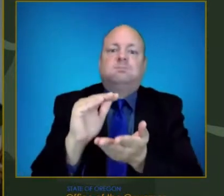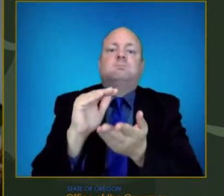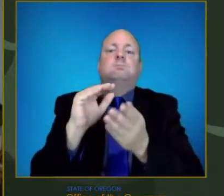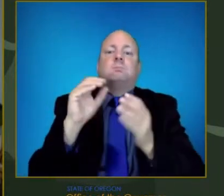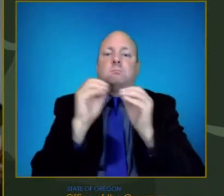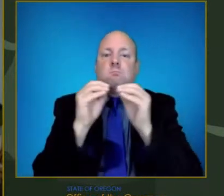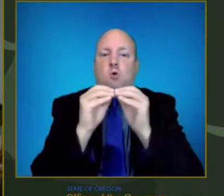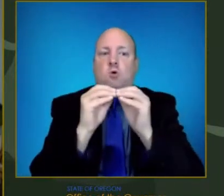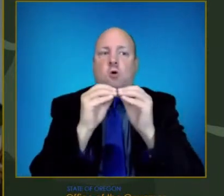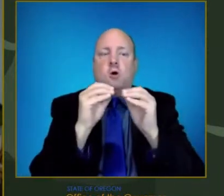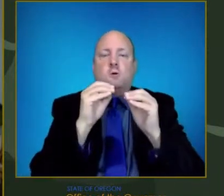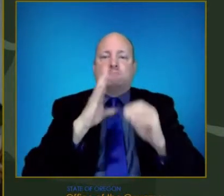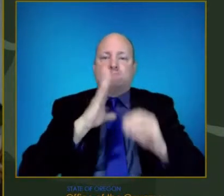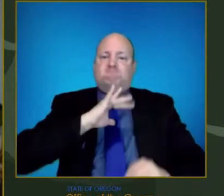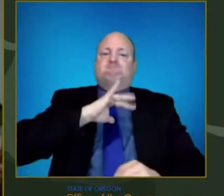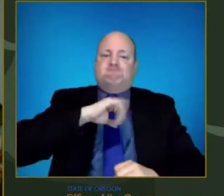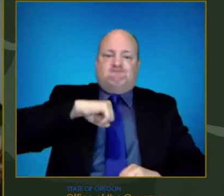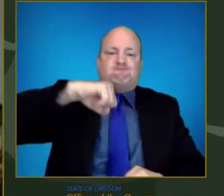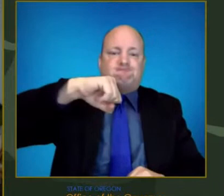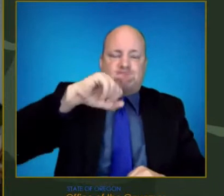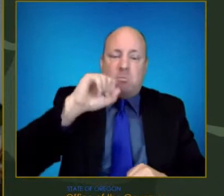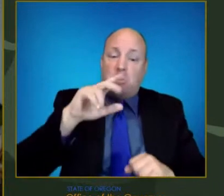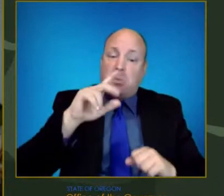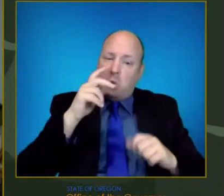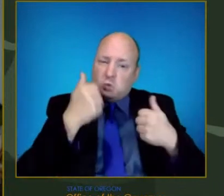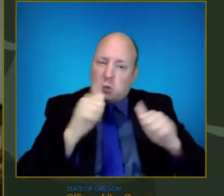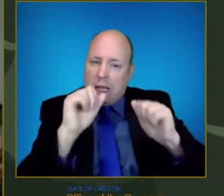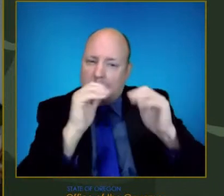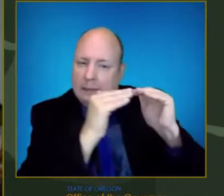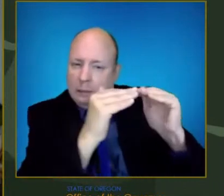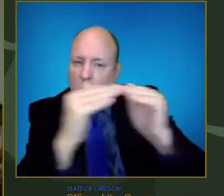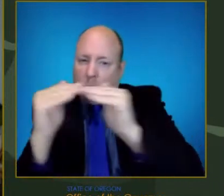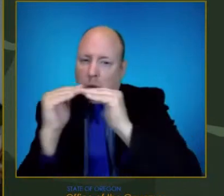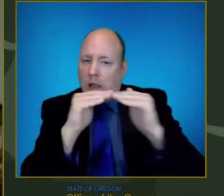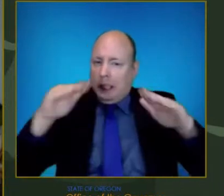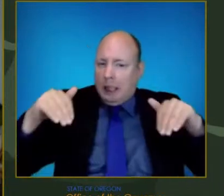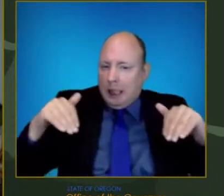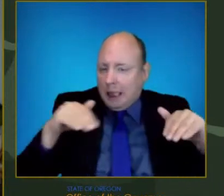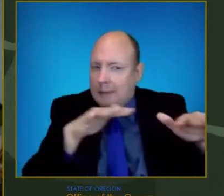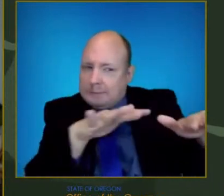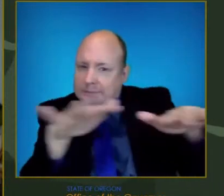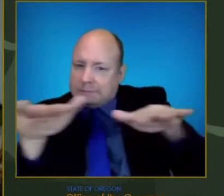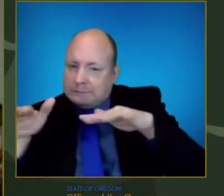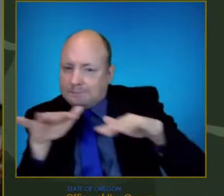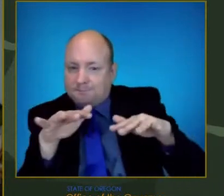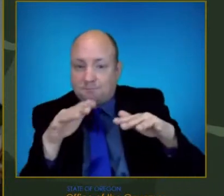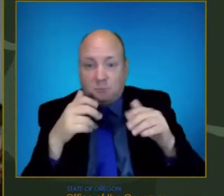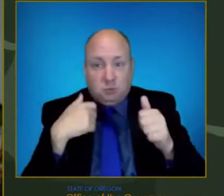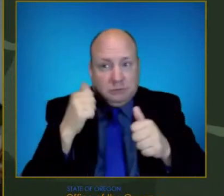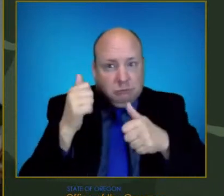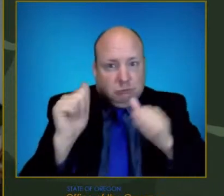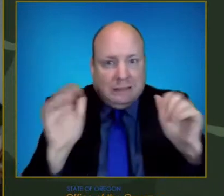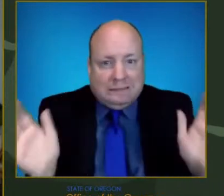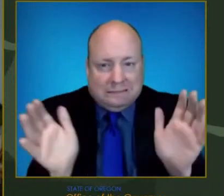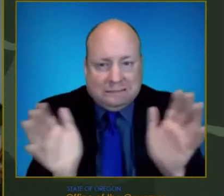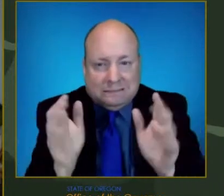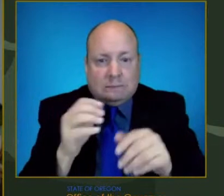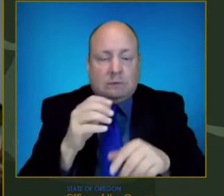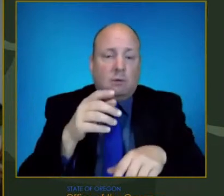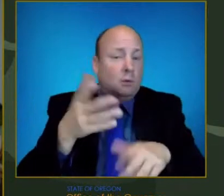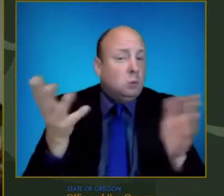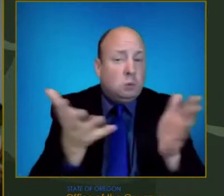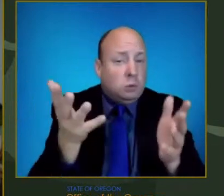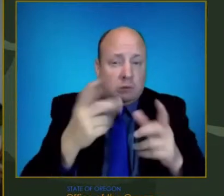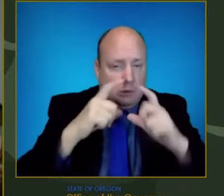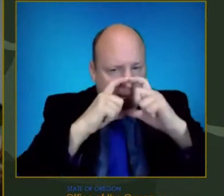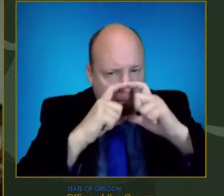to do so at their earliest opportunity. Getting vaccinated, along with continuing to wear masks, keeping our distance from others,